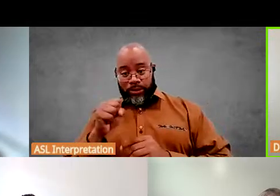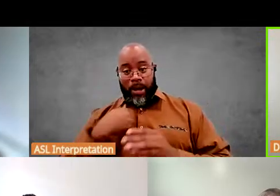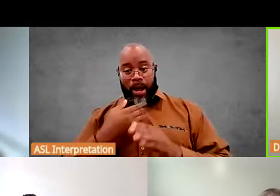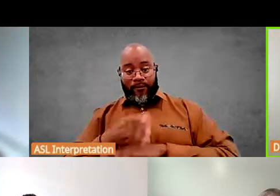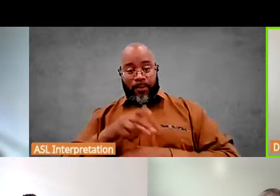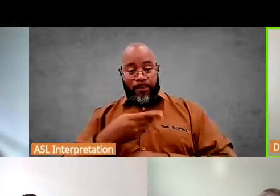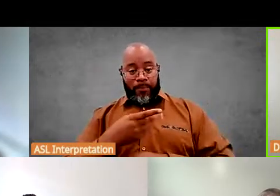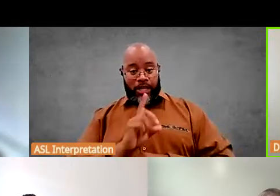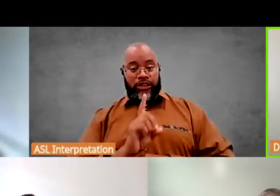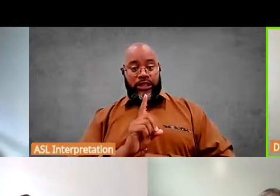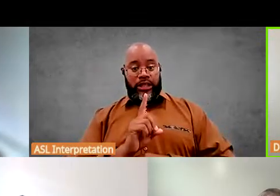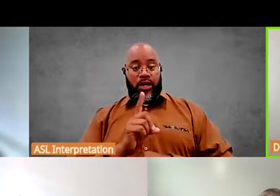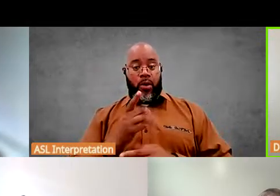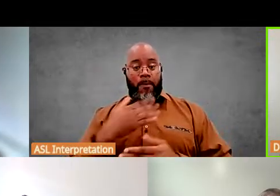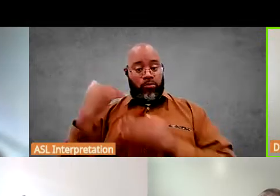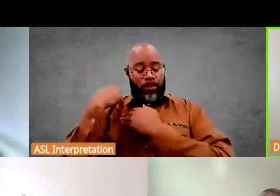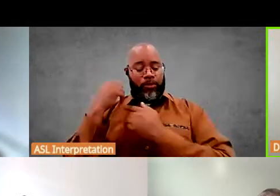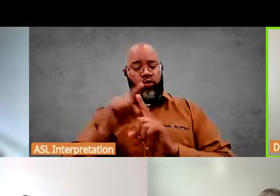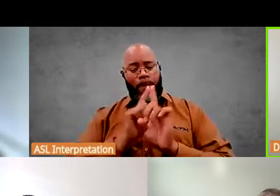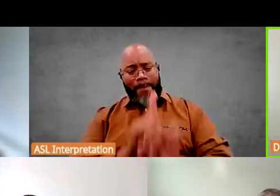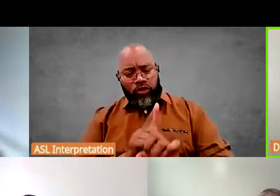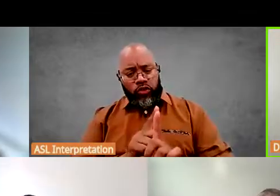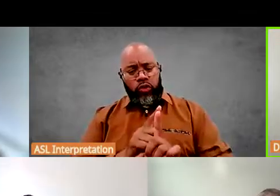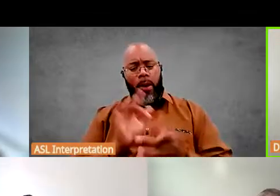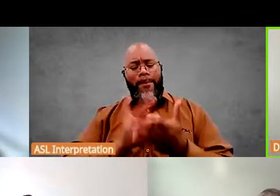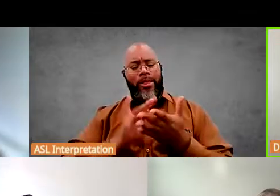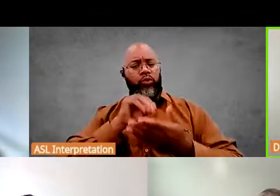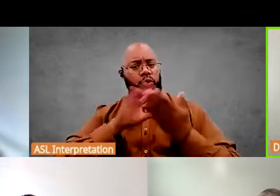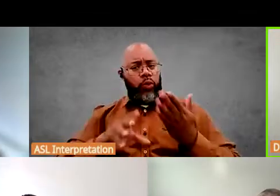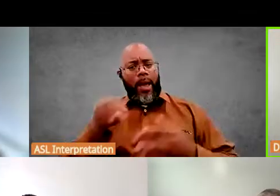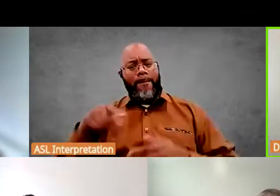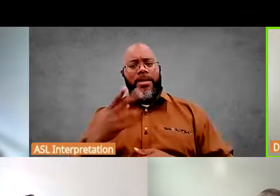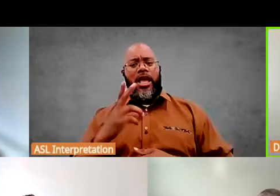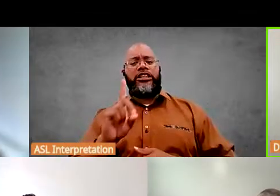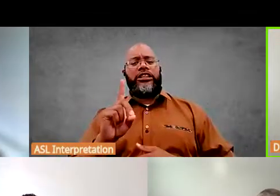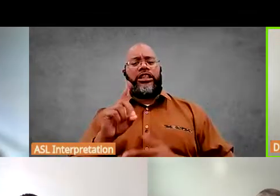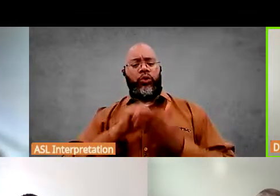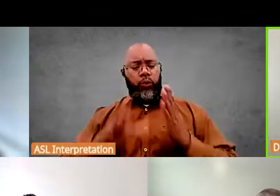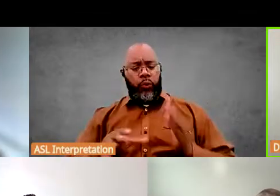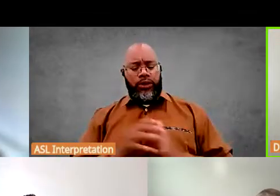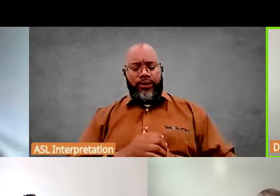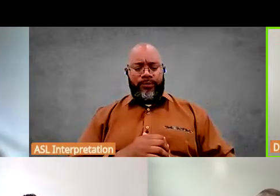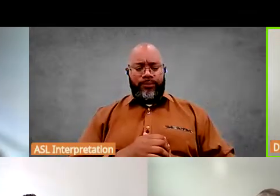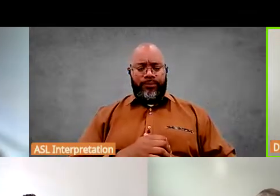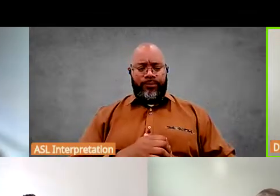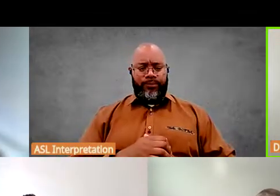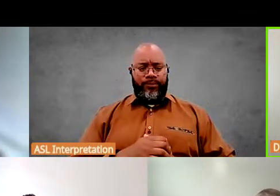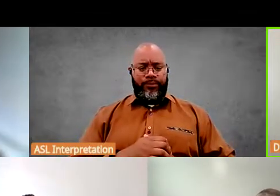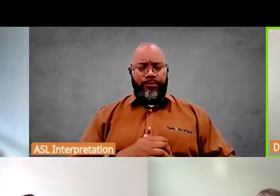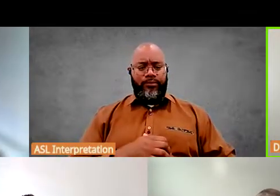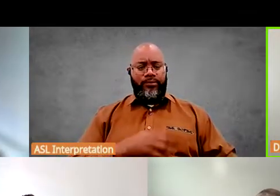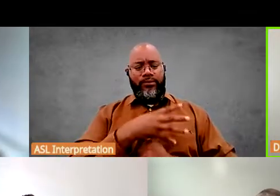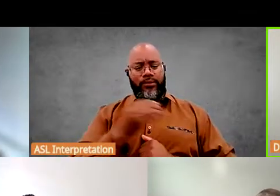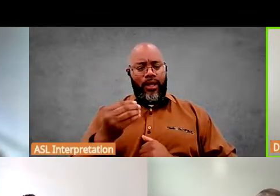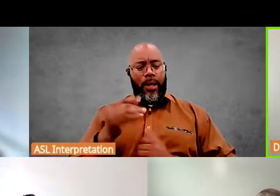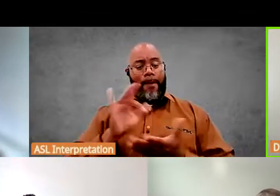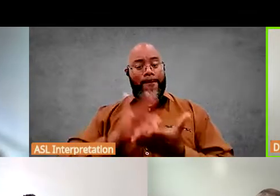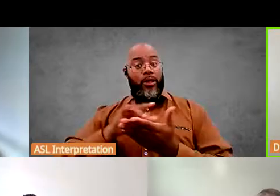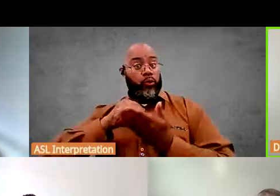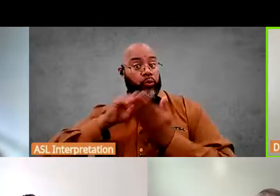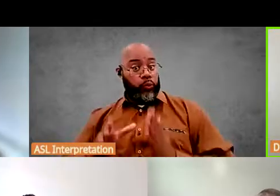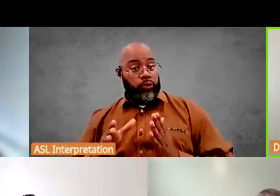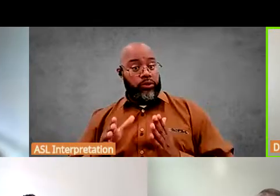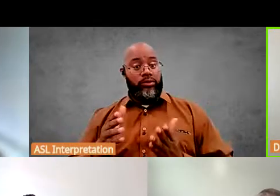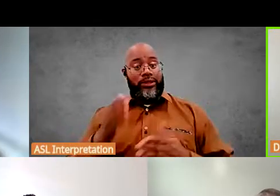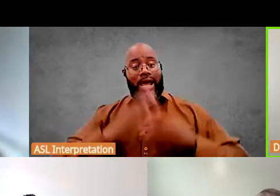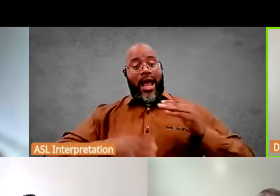that time was to mentor medical student and PhD students. So and medical student would end